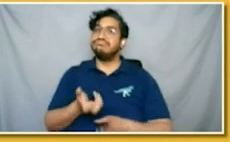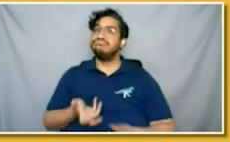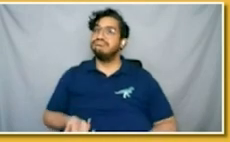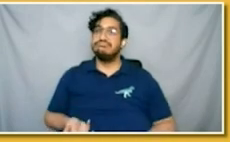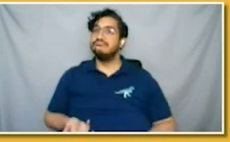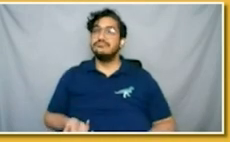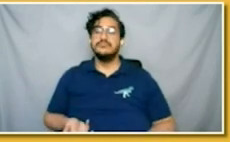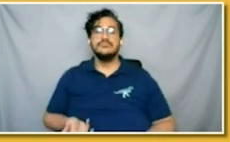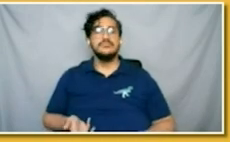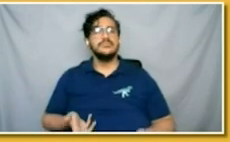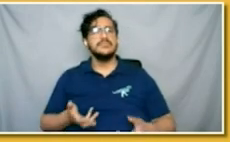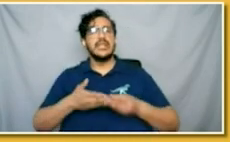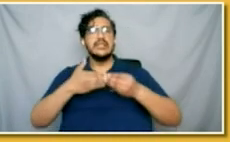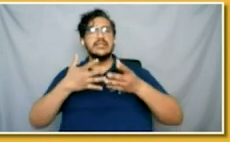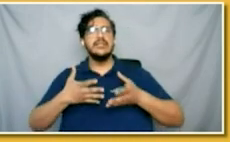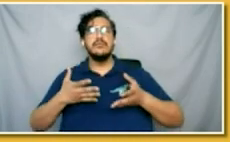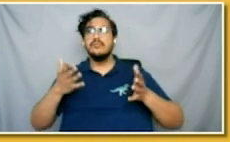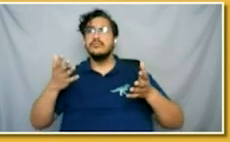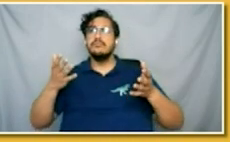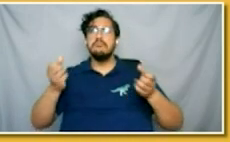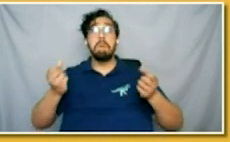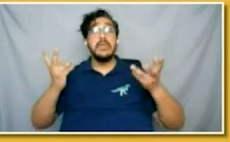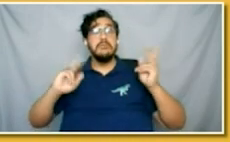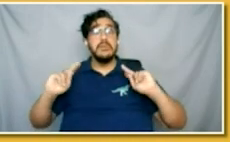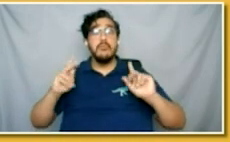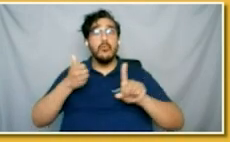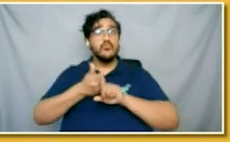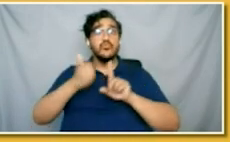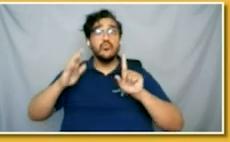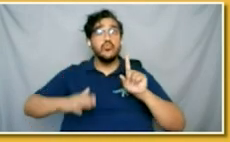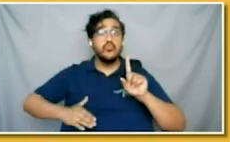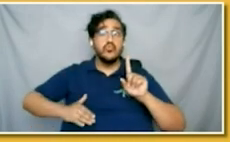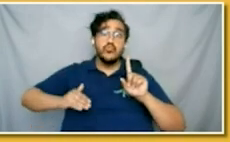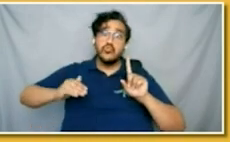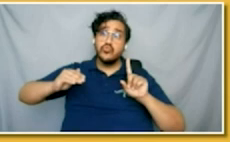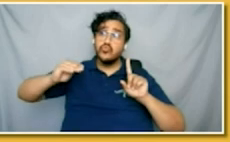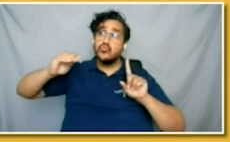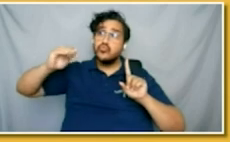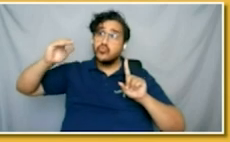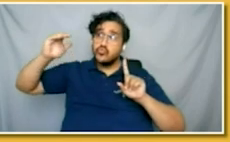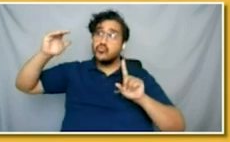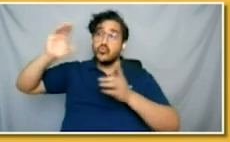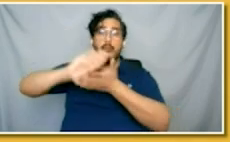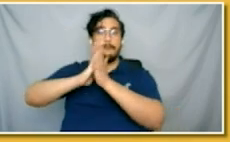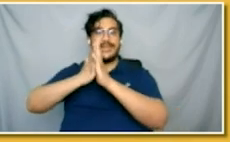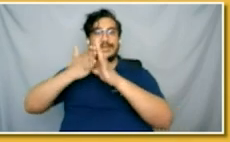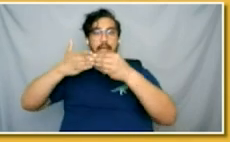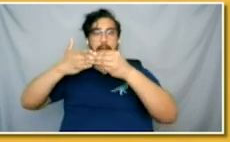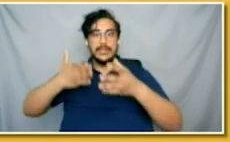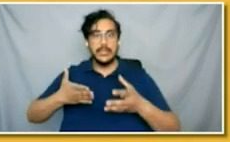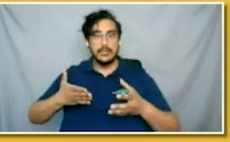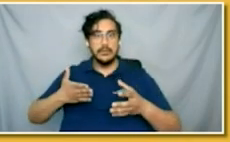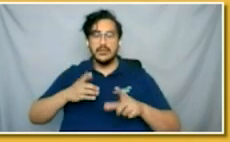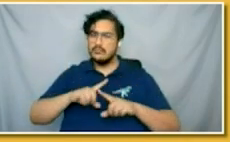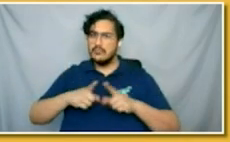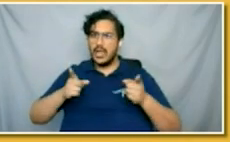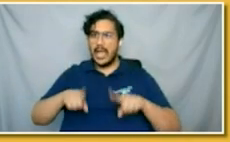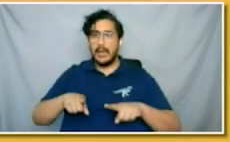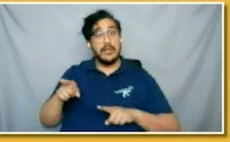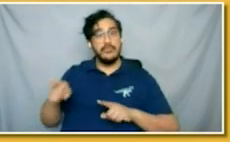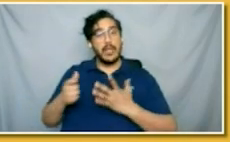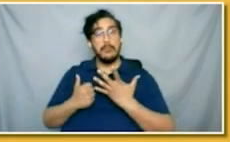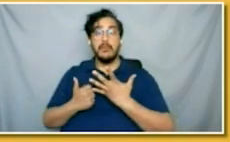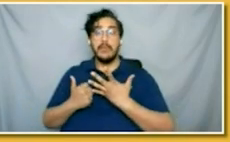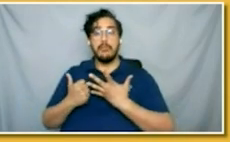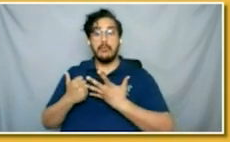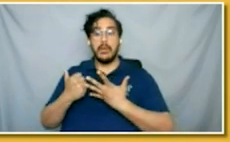up in the Postal Service to become leaders, but it seems like the higher they get, the more they forget about, you know, the workers and what